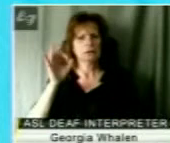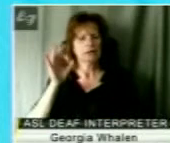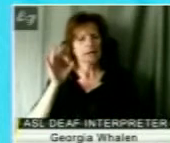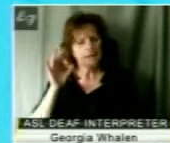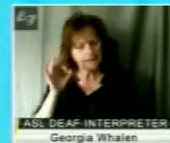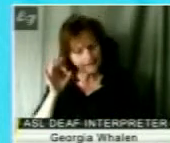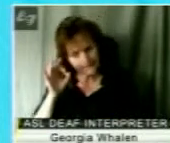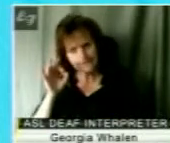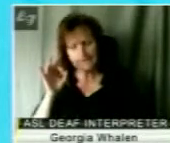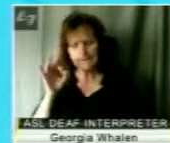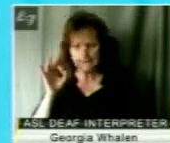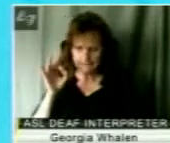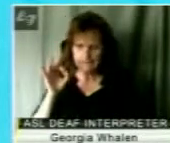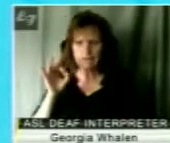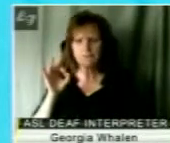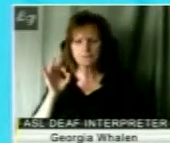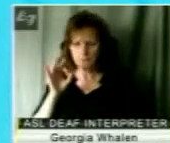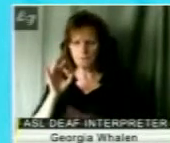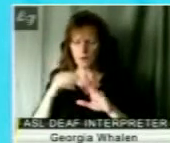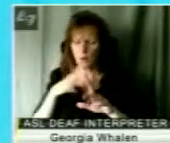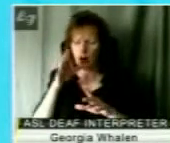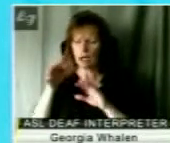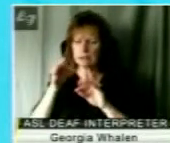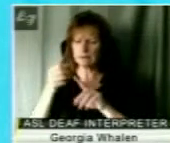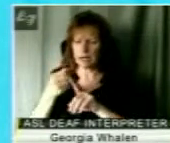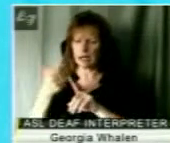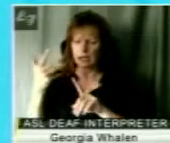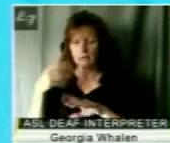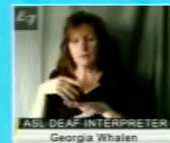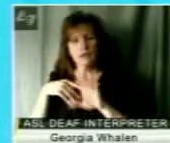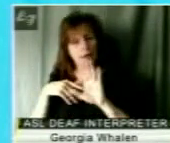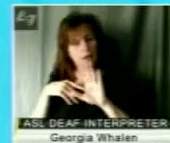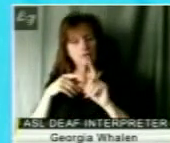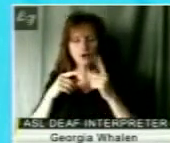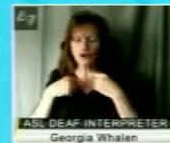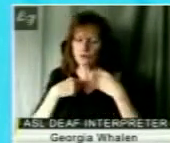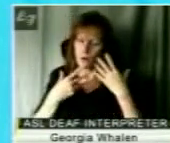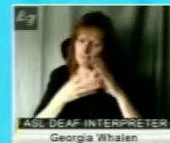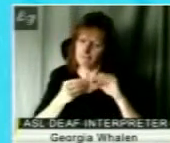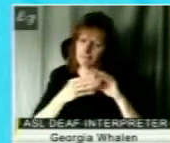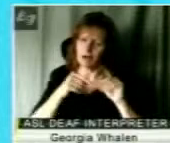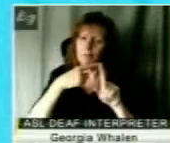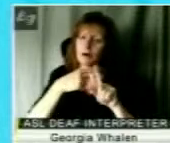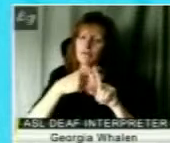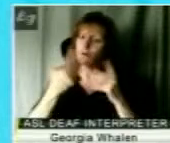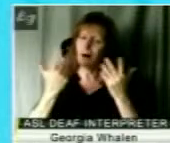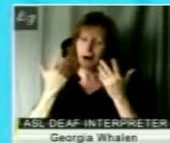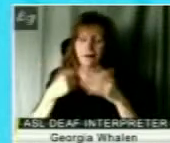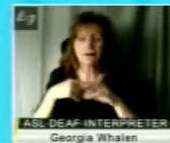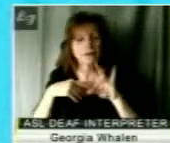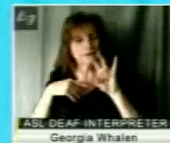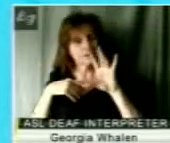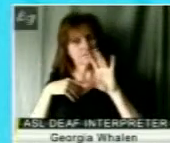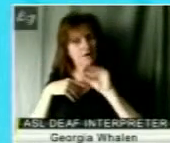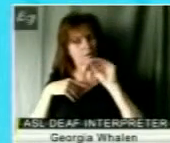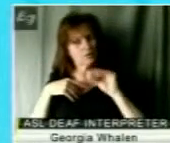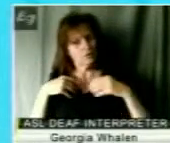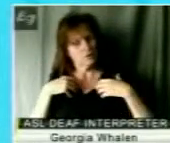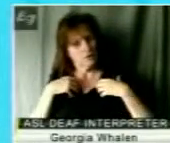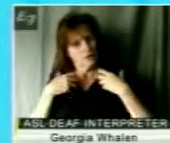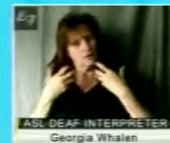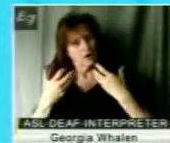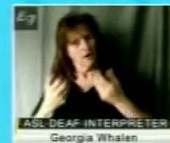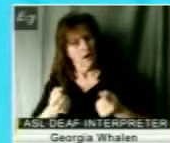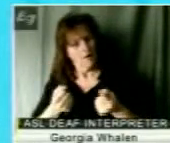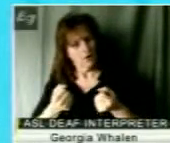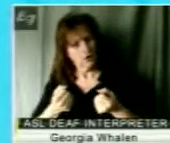over a few other of the details. The good news is that 75% of the cases are resolved, and that's been going